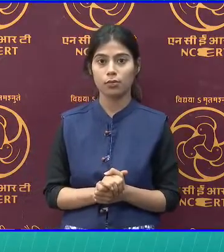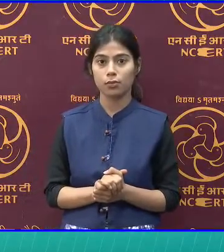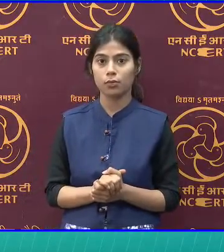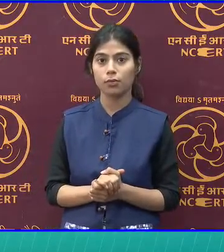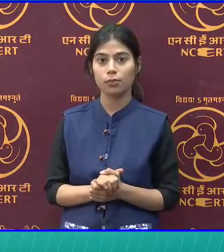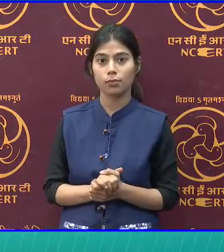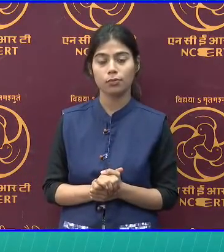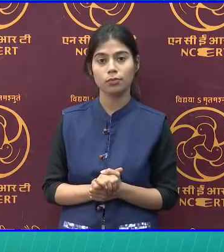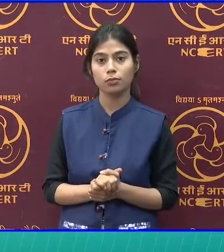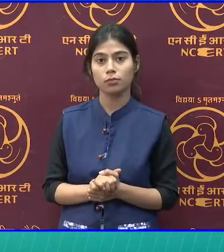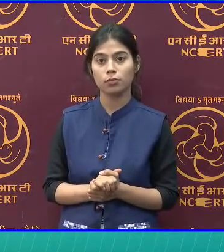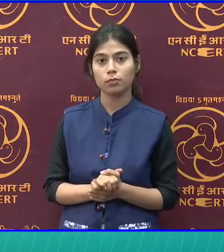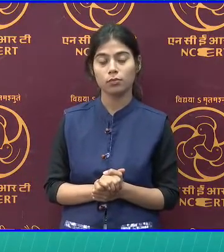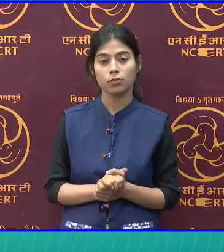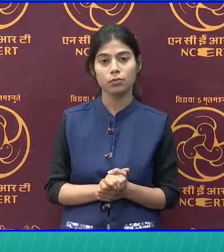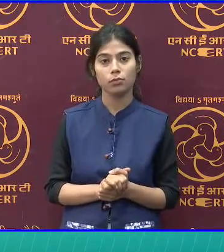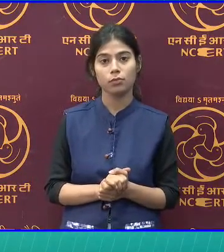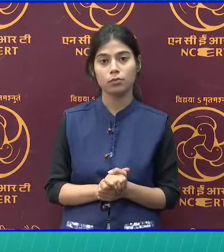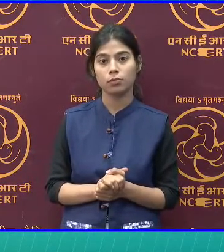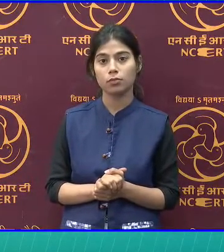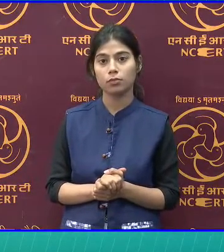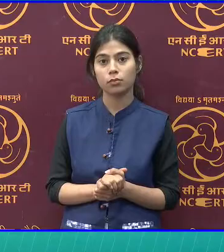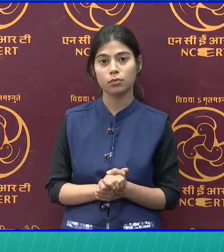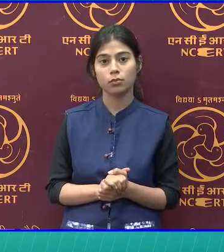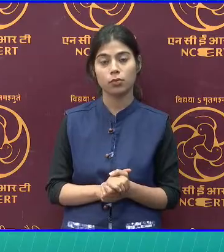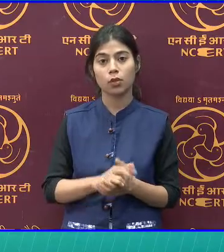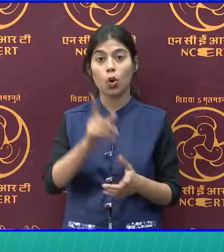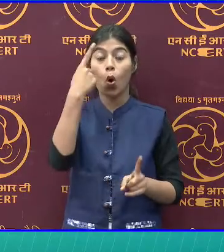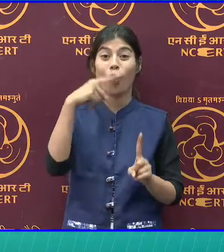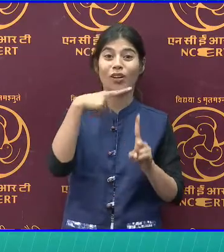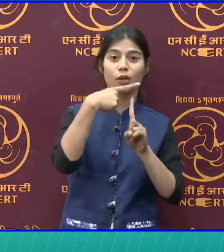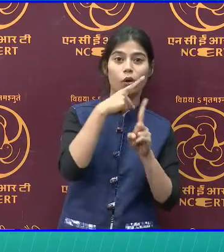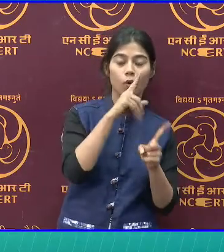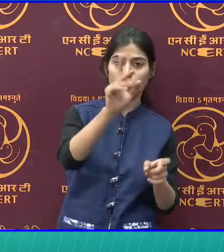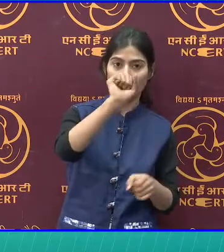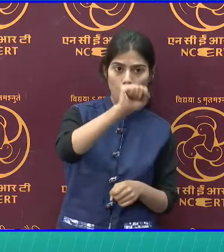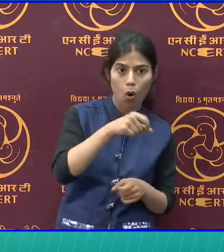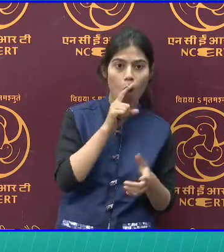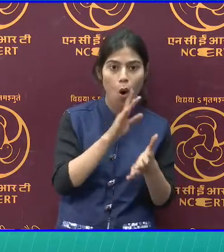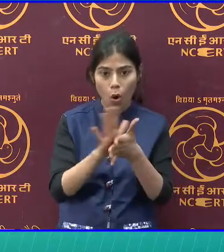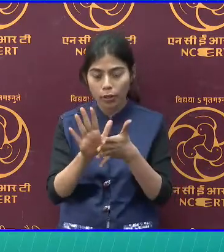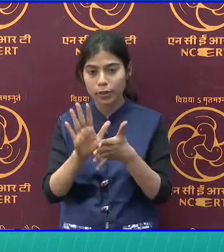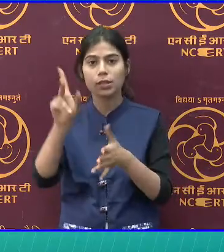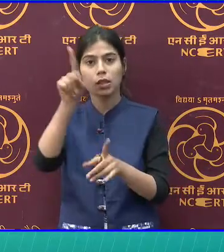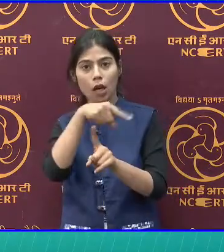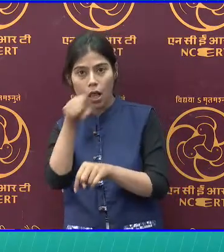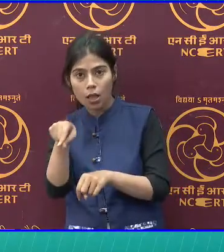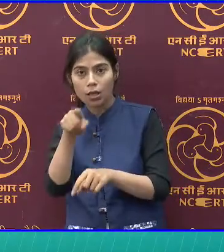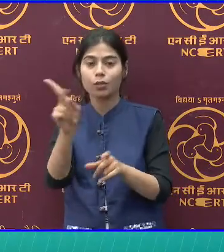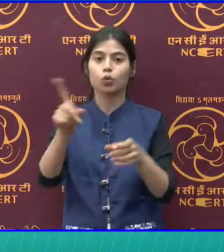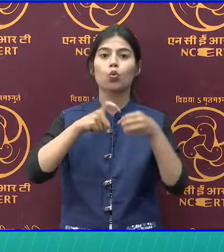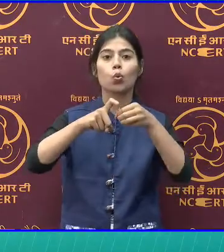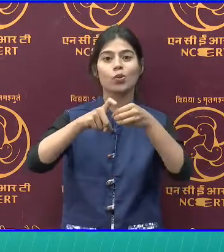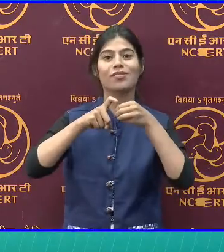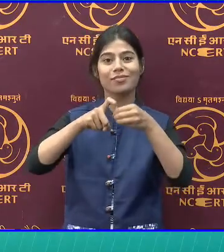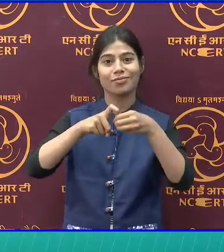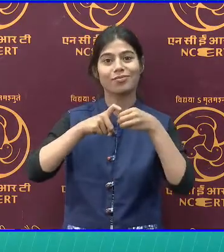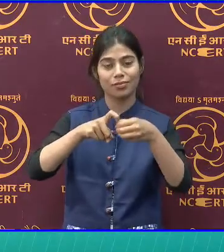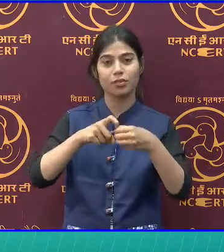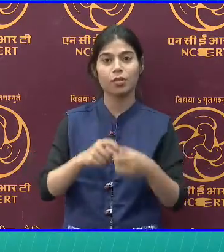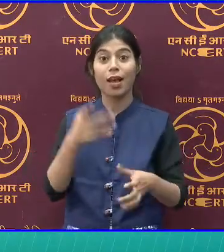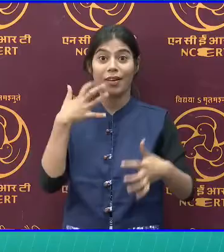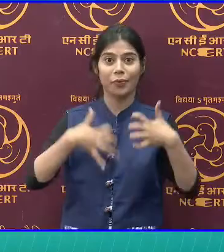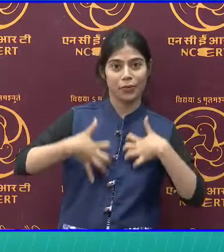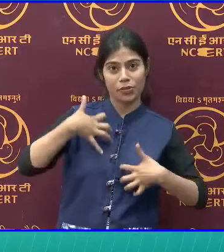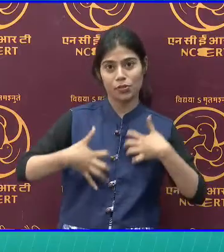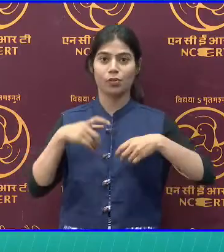alternative crossword puzzles. Right. And there are true-false questions, simple true-false questions. And for example, very interesting